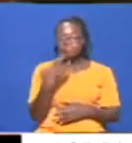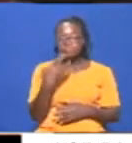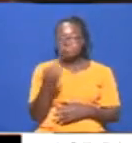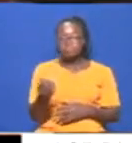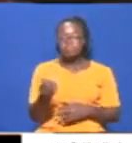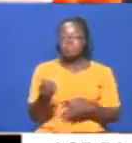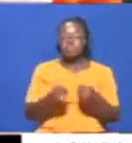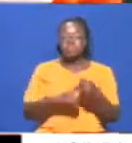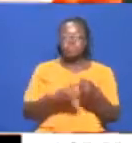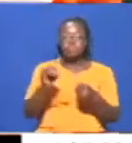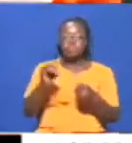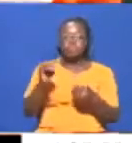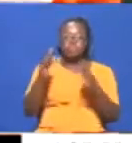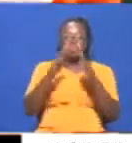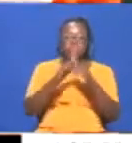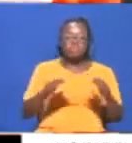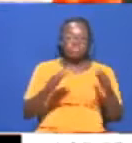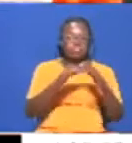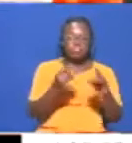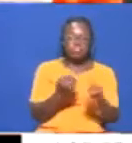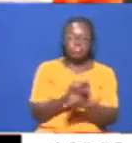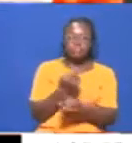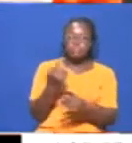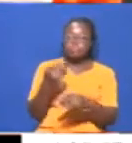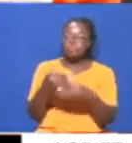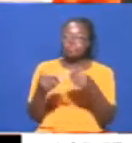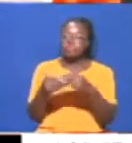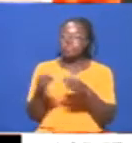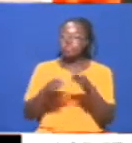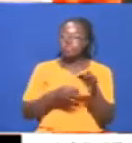35,460 households. Tutajenga kilomita